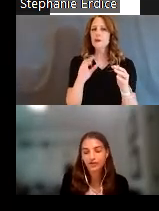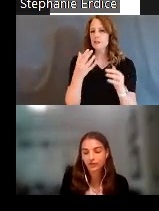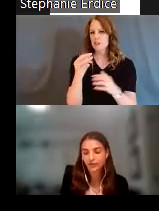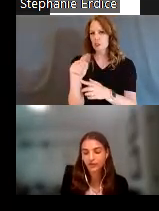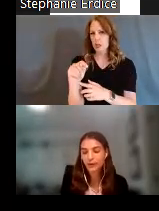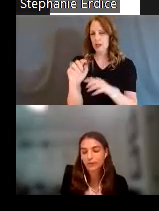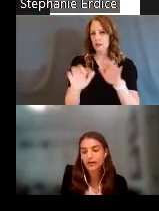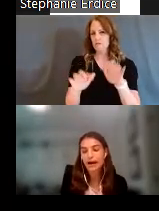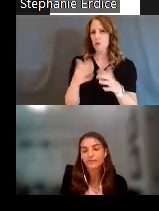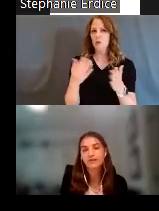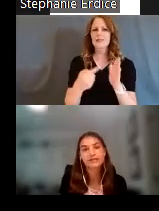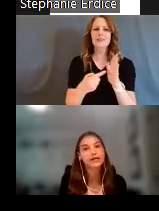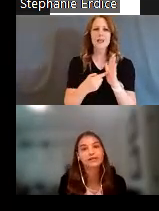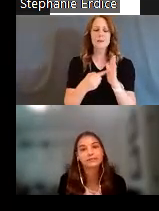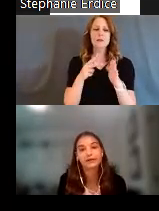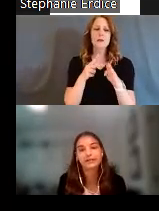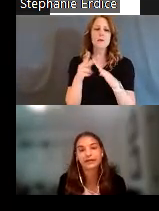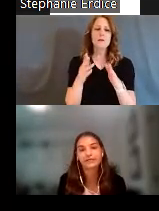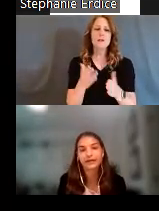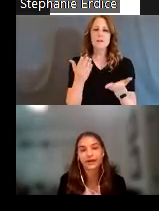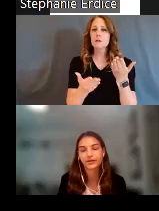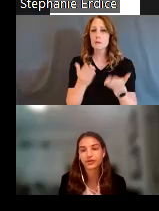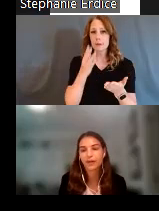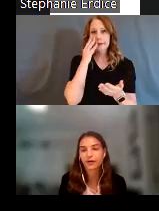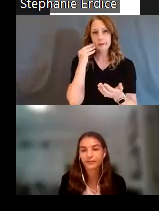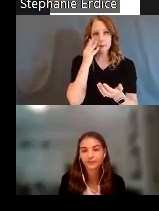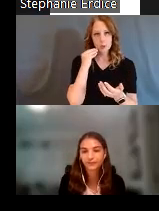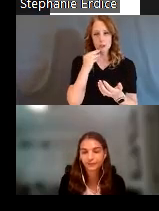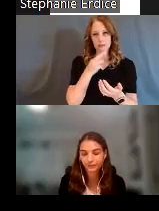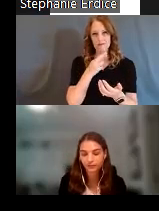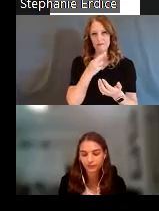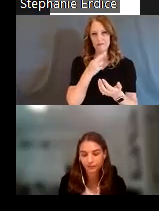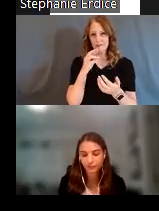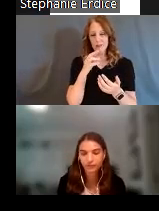of professionals who may be at risk of experiencing vicarious trauma?